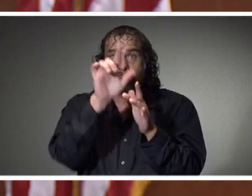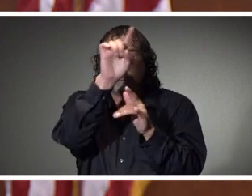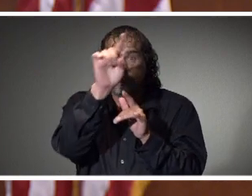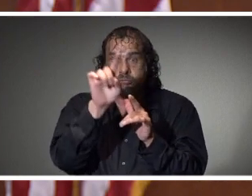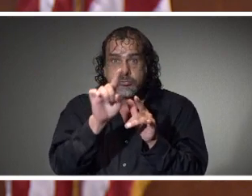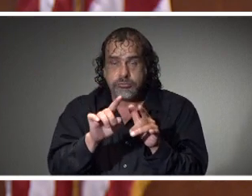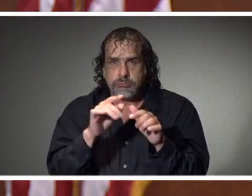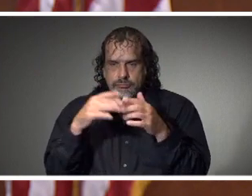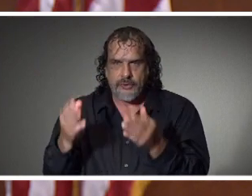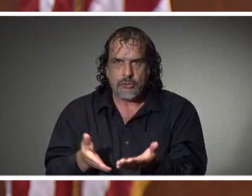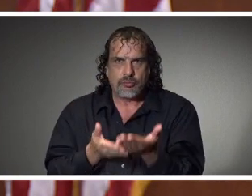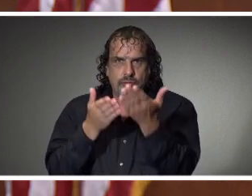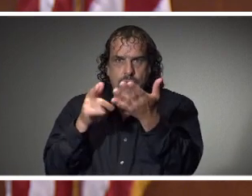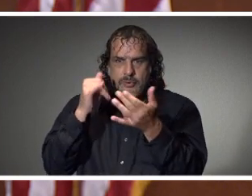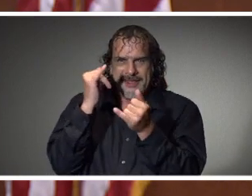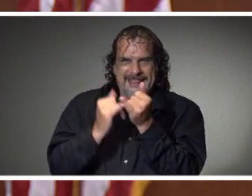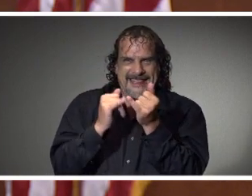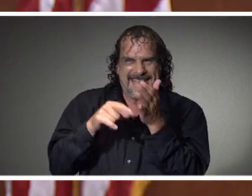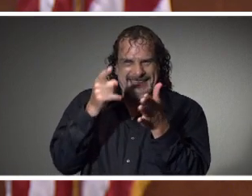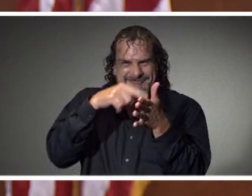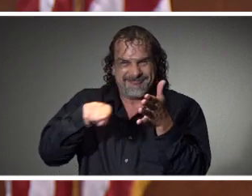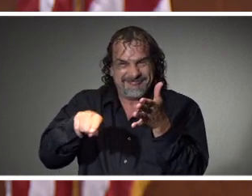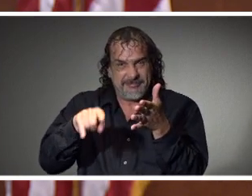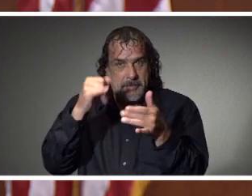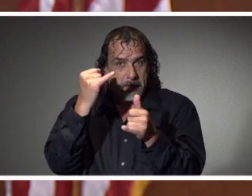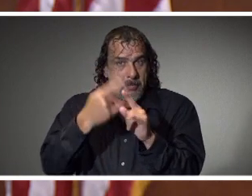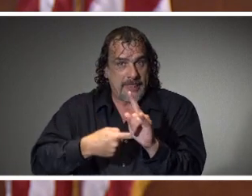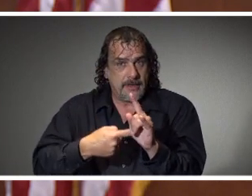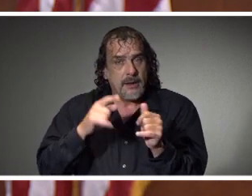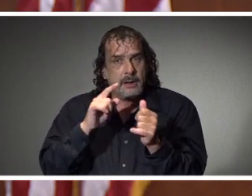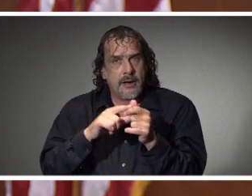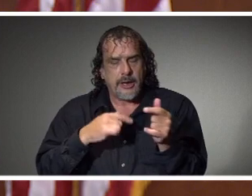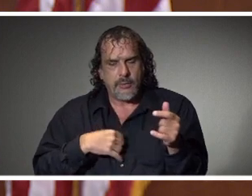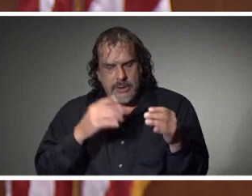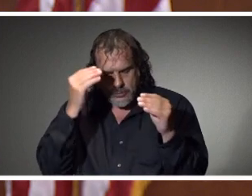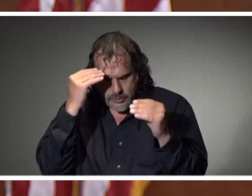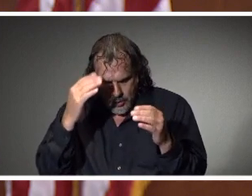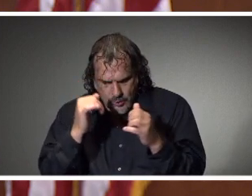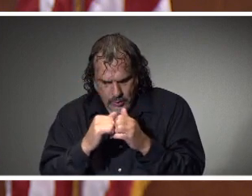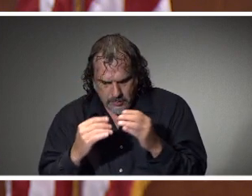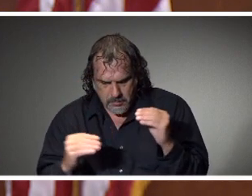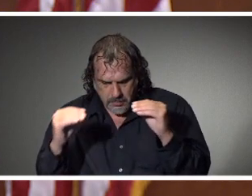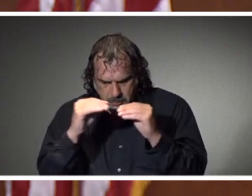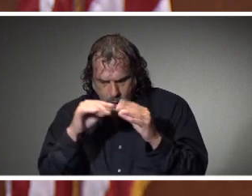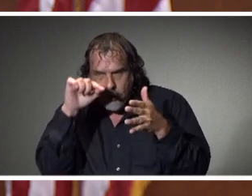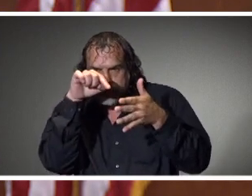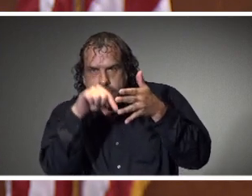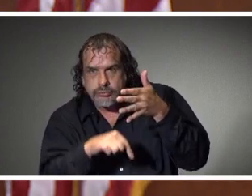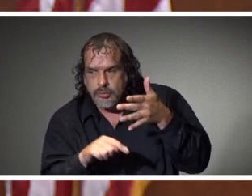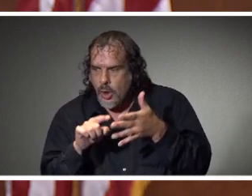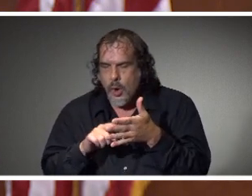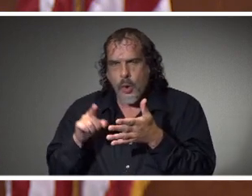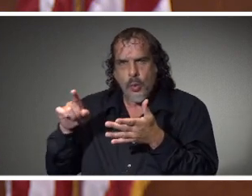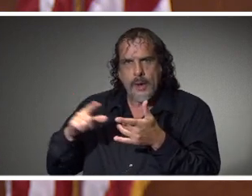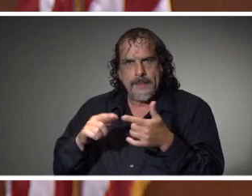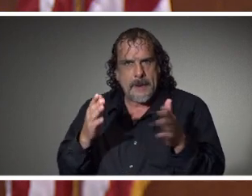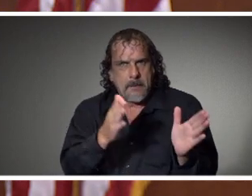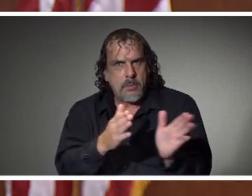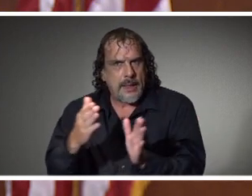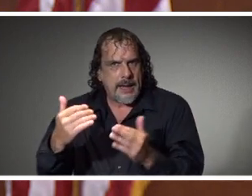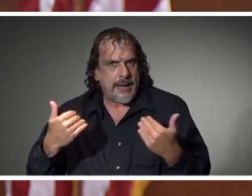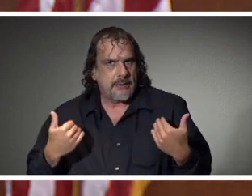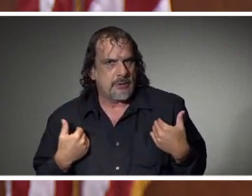will be able to offer an even greater level of detail on what we believe and what we think of their efforts.